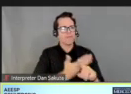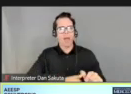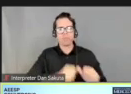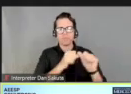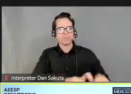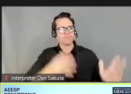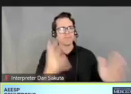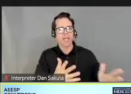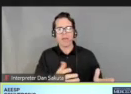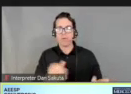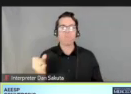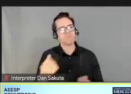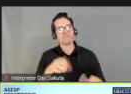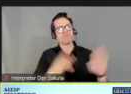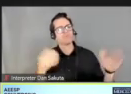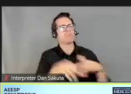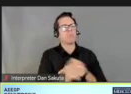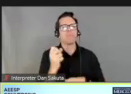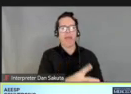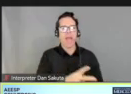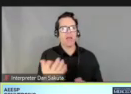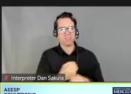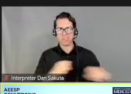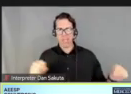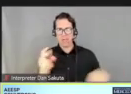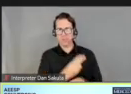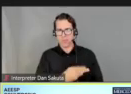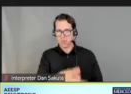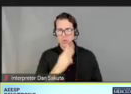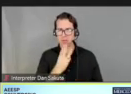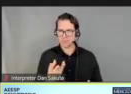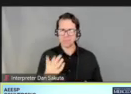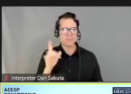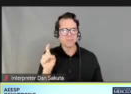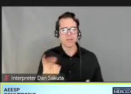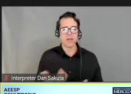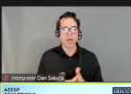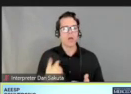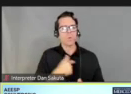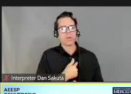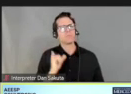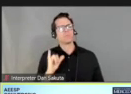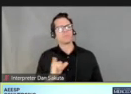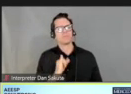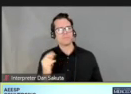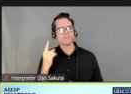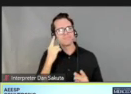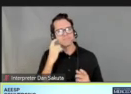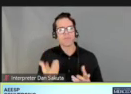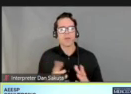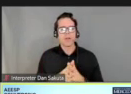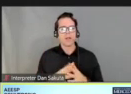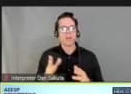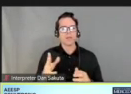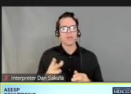kids and adults to be exposed to? And so that led us to question the science, state of science